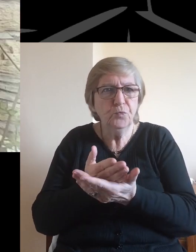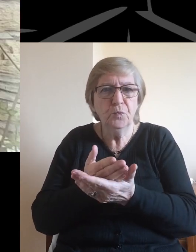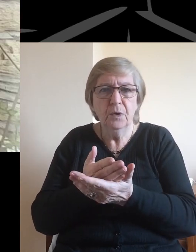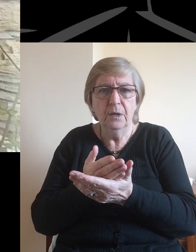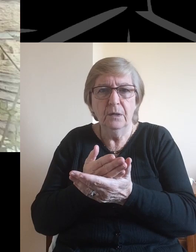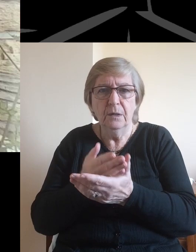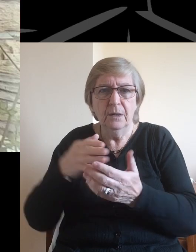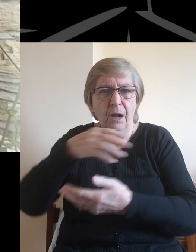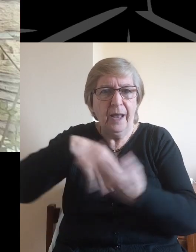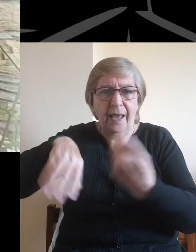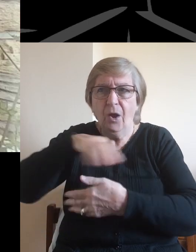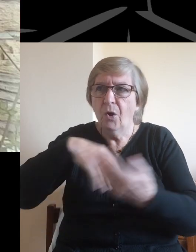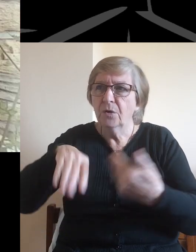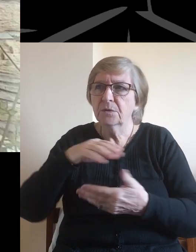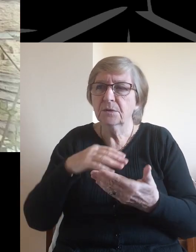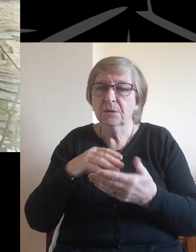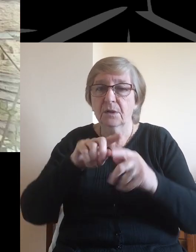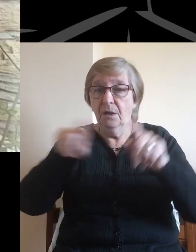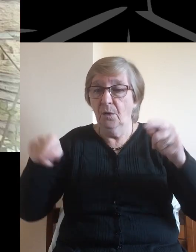chaos and of uncertainty.